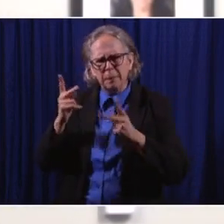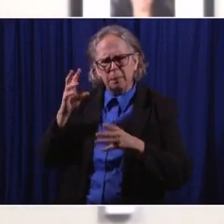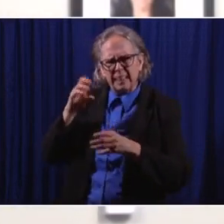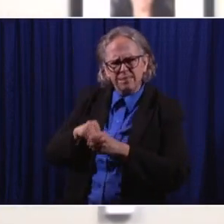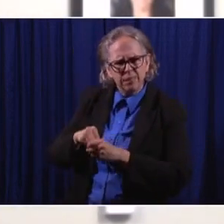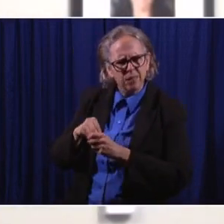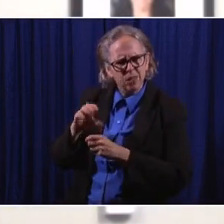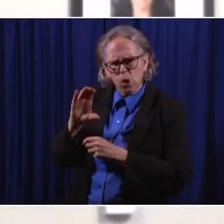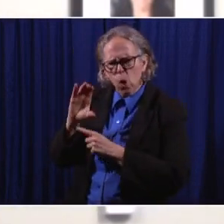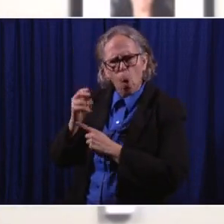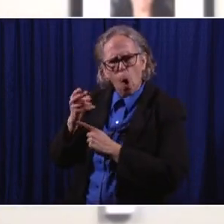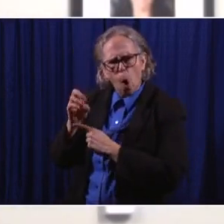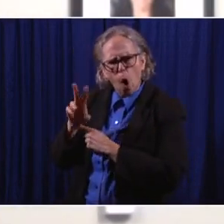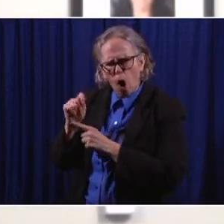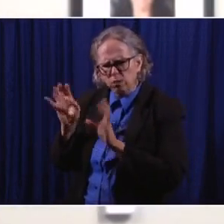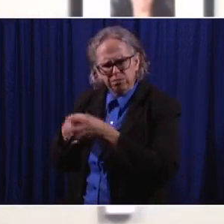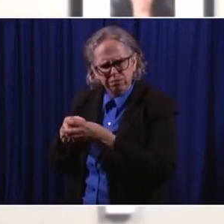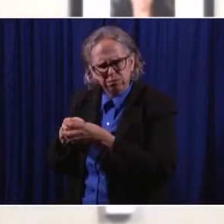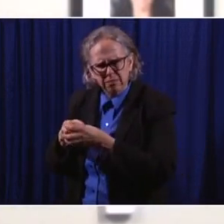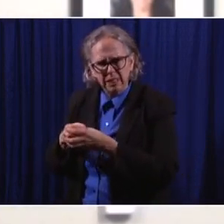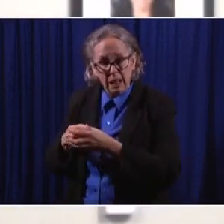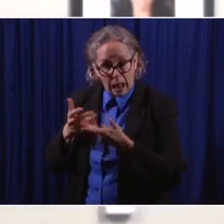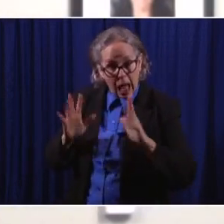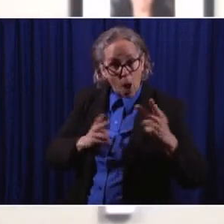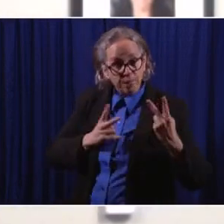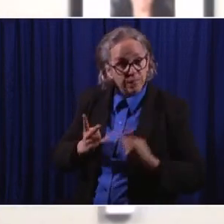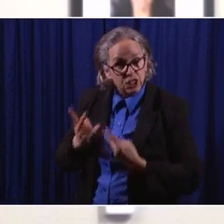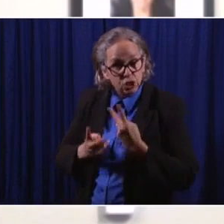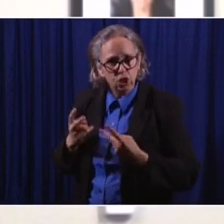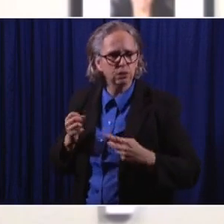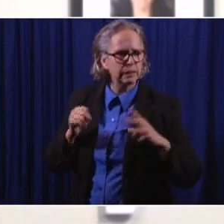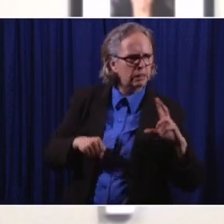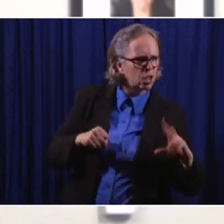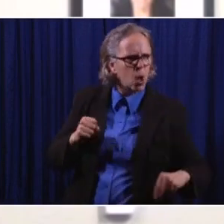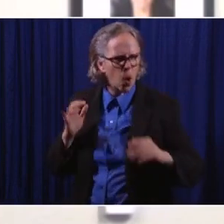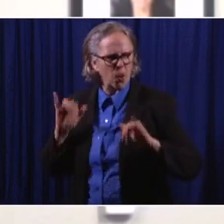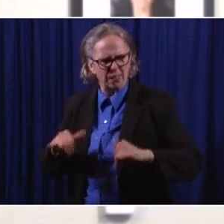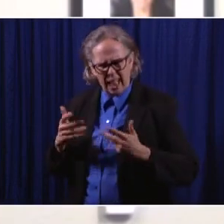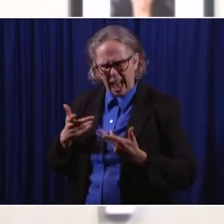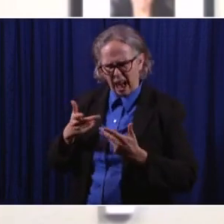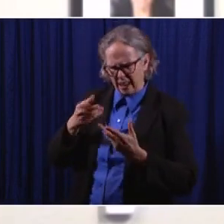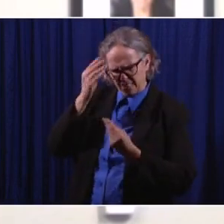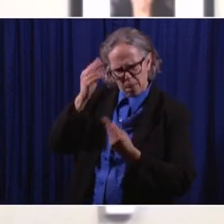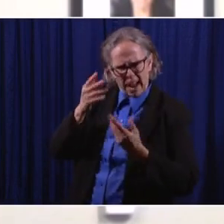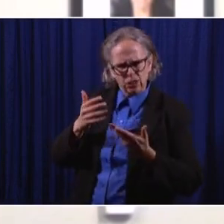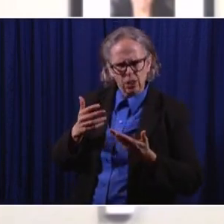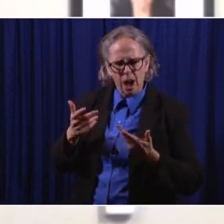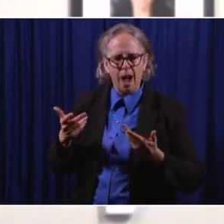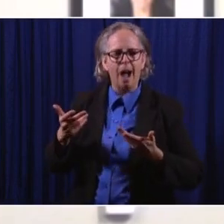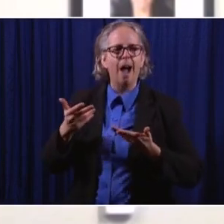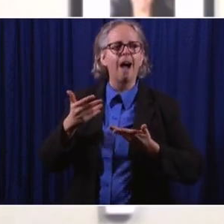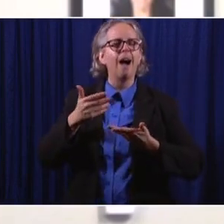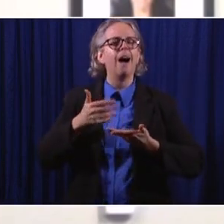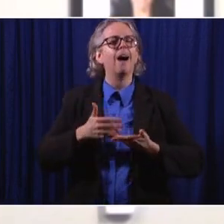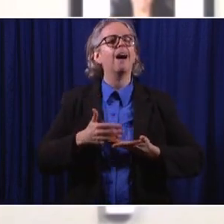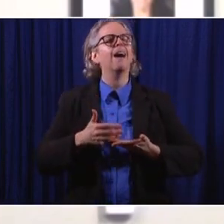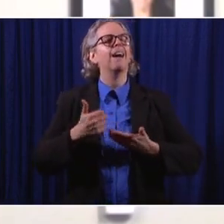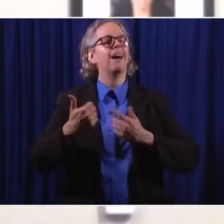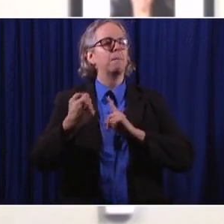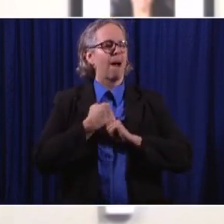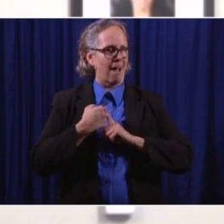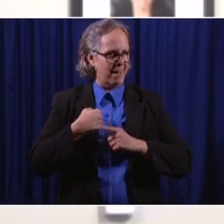host of decisions that are made that can make the prison safer if COVID is going to be coming there. But now I'm putting